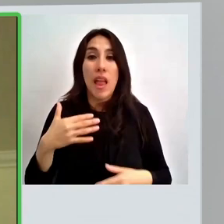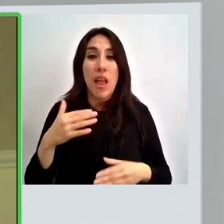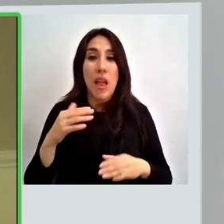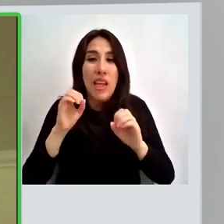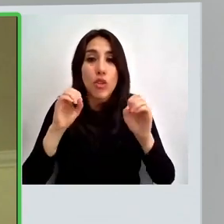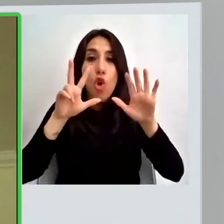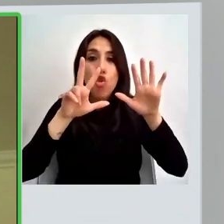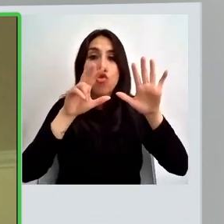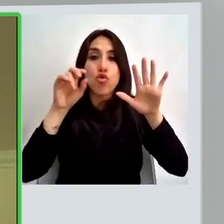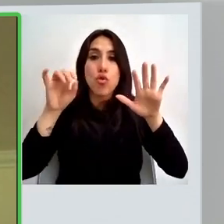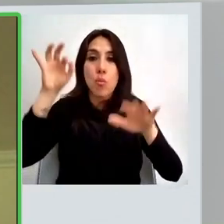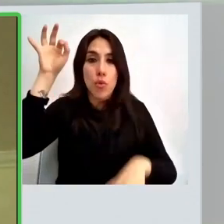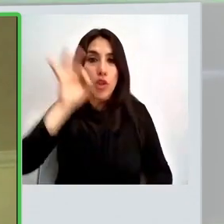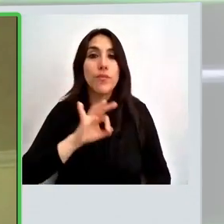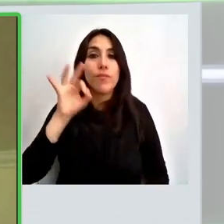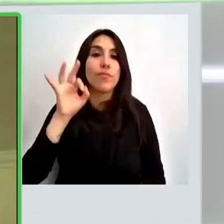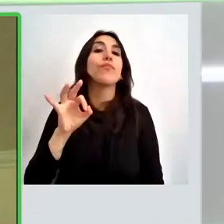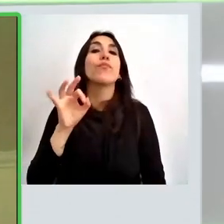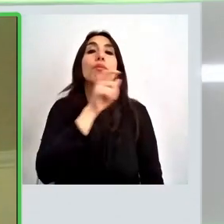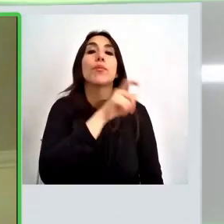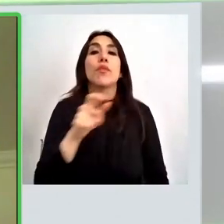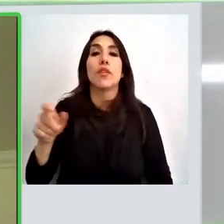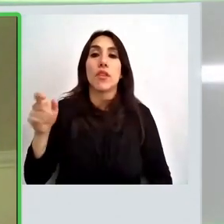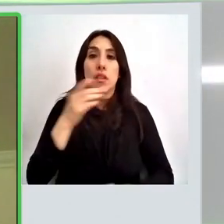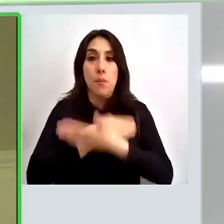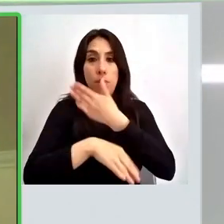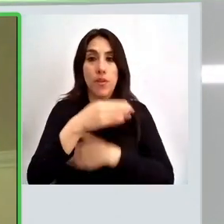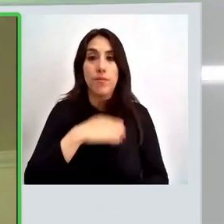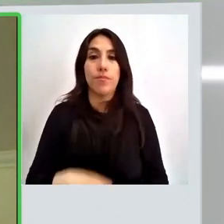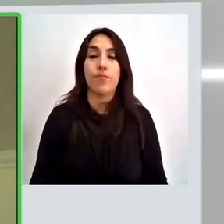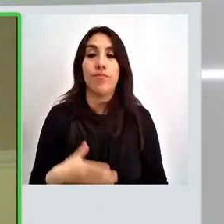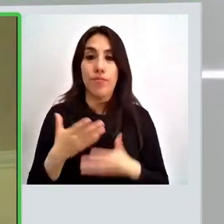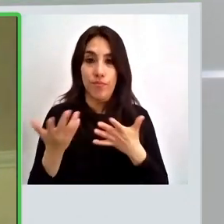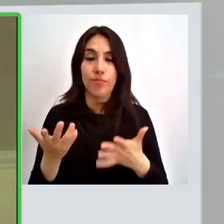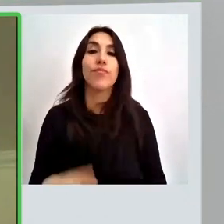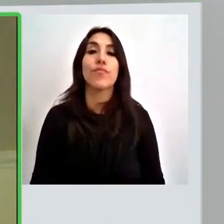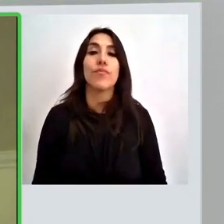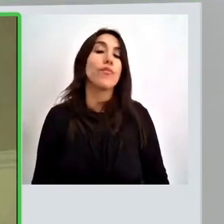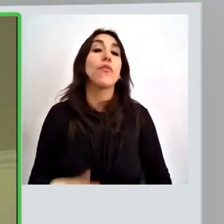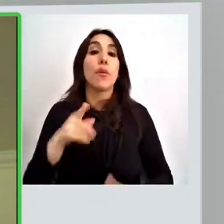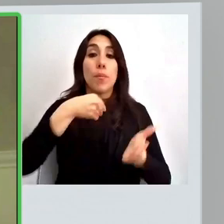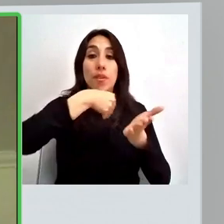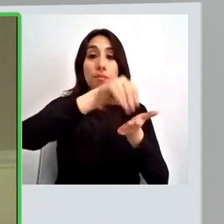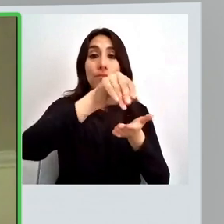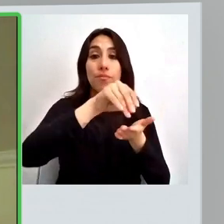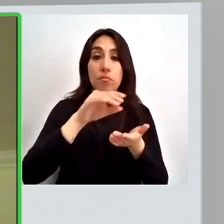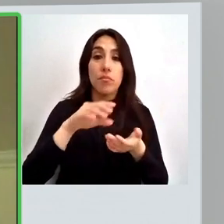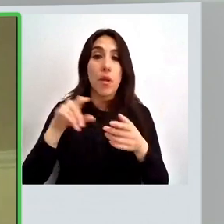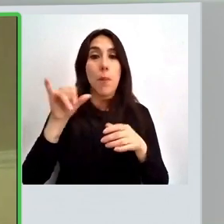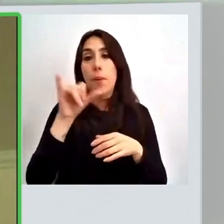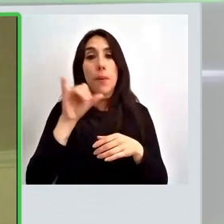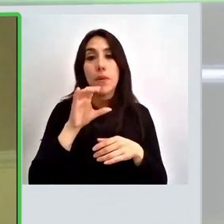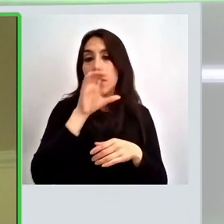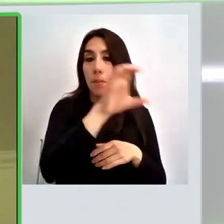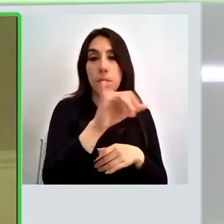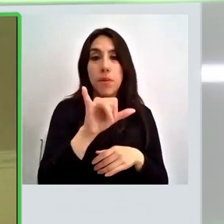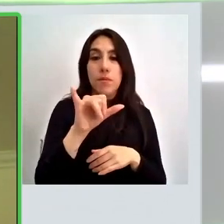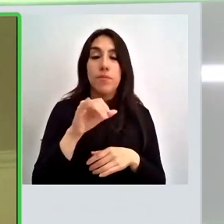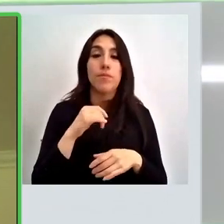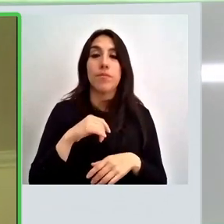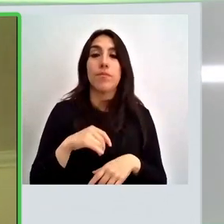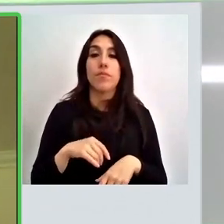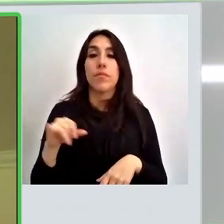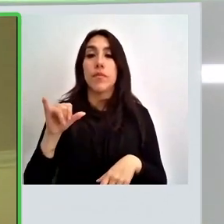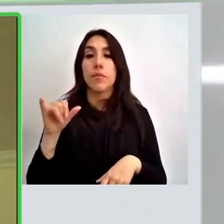disabilities. They're paid the same. They have the same benefits, same vacation, same retirement as anyone else. And the